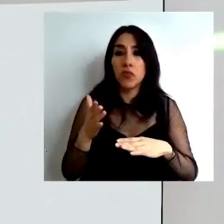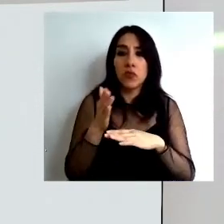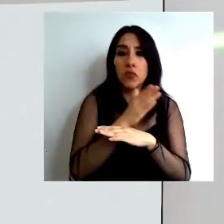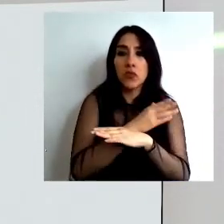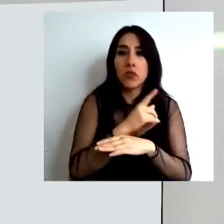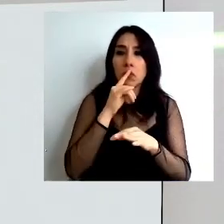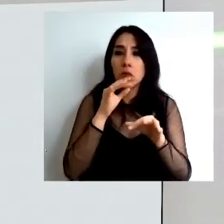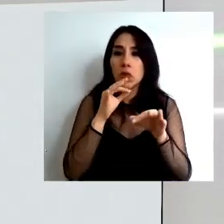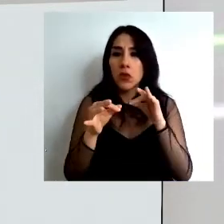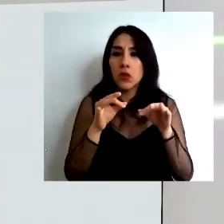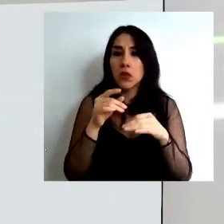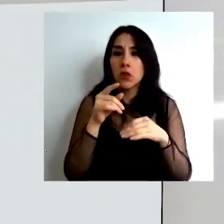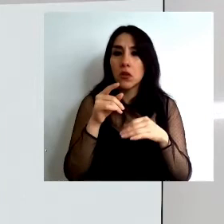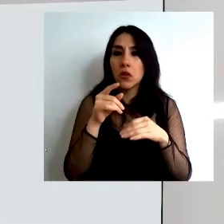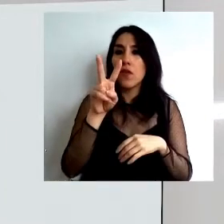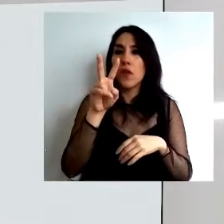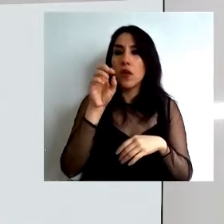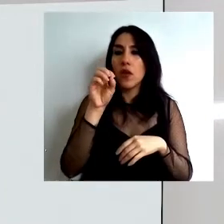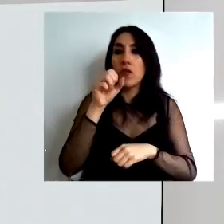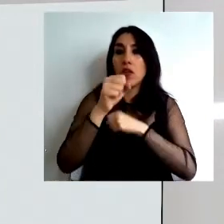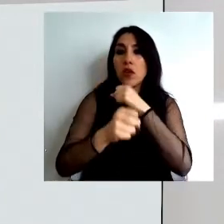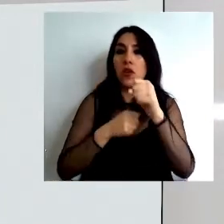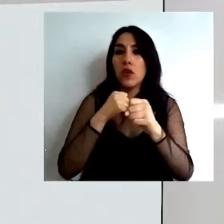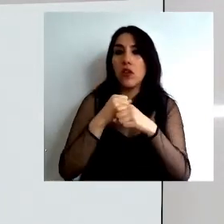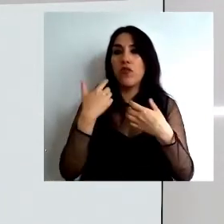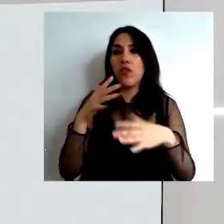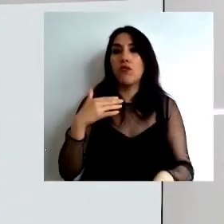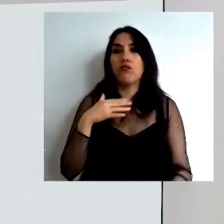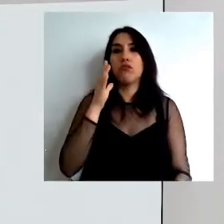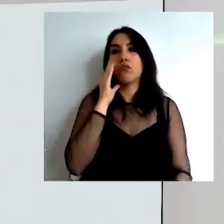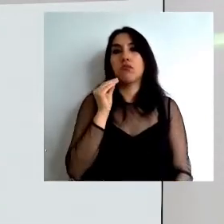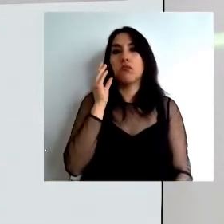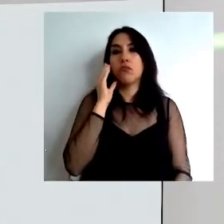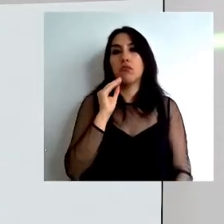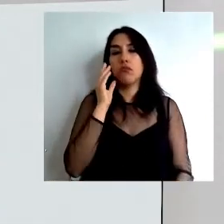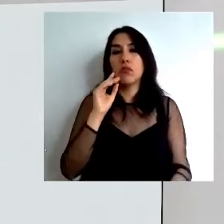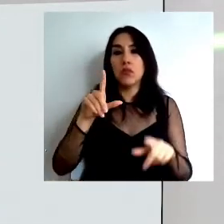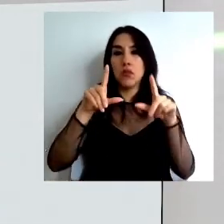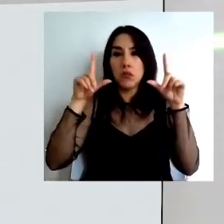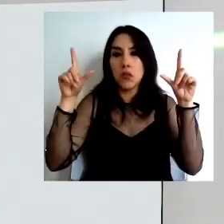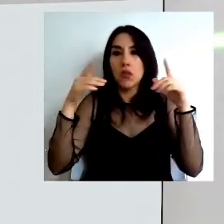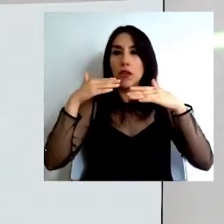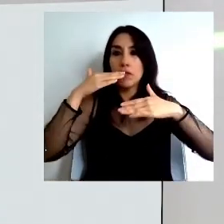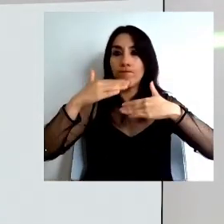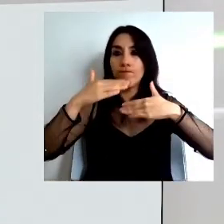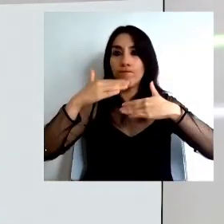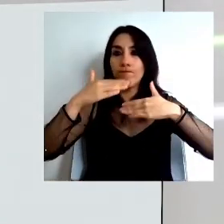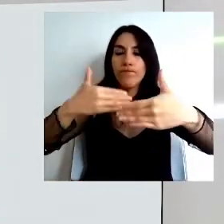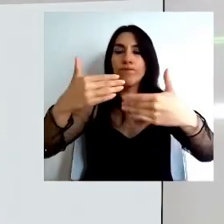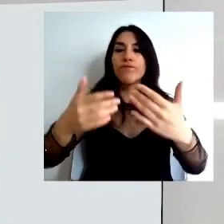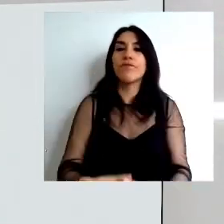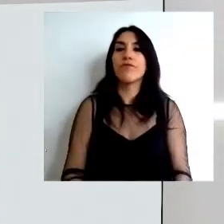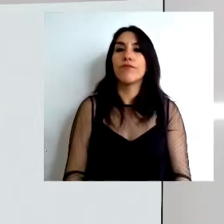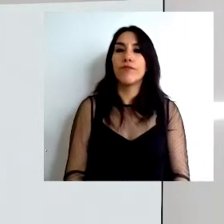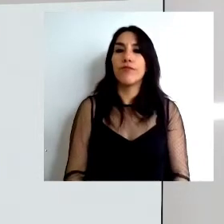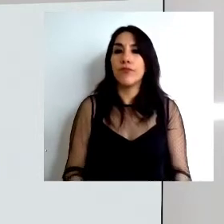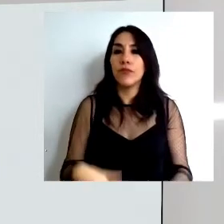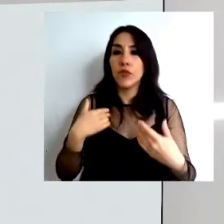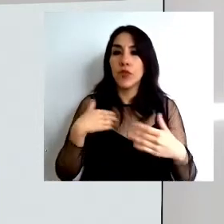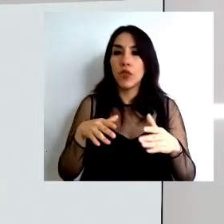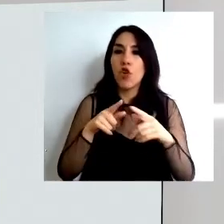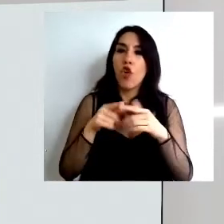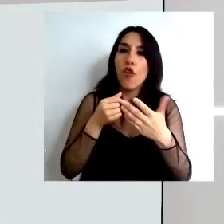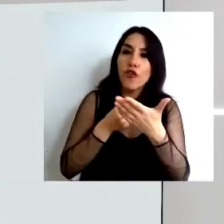So we really look forward to hearing a bit on your experience, your learning so far. And I'd love maybe just to get